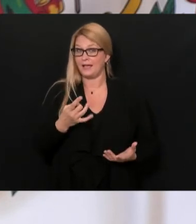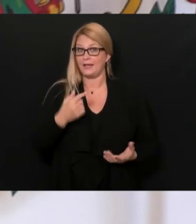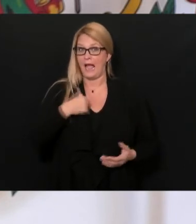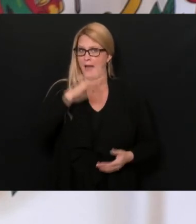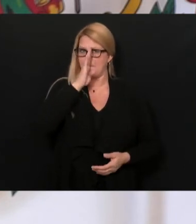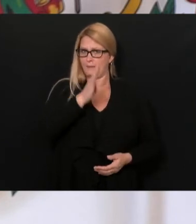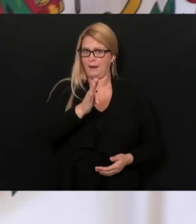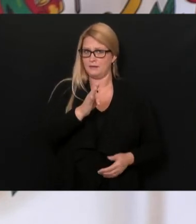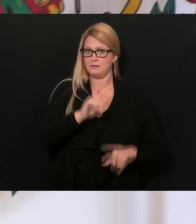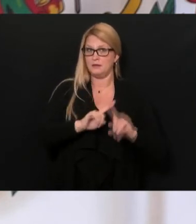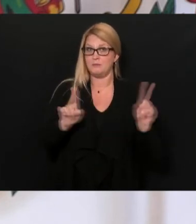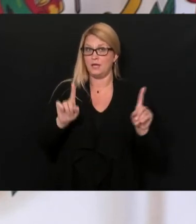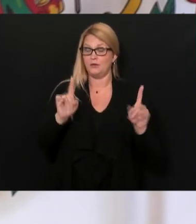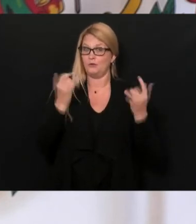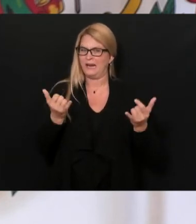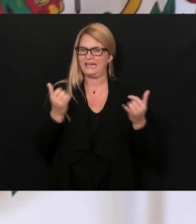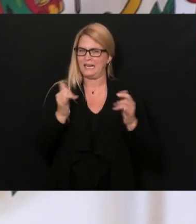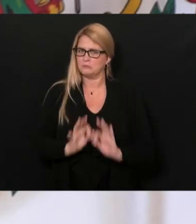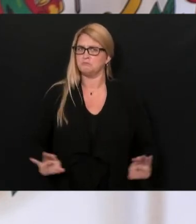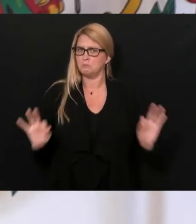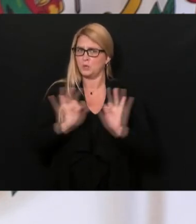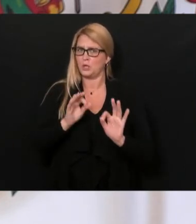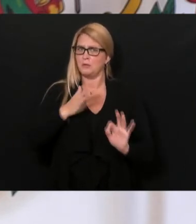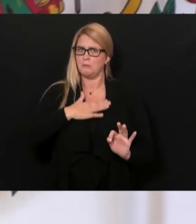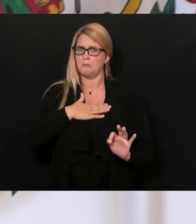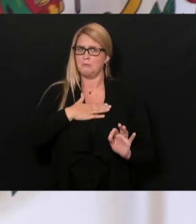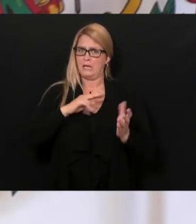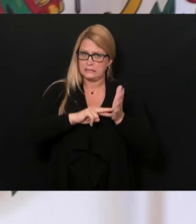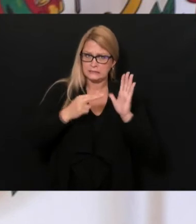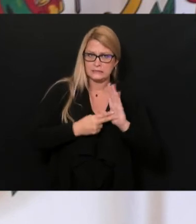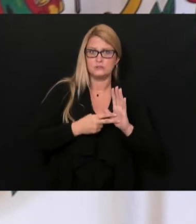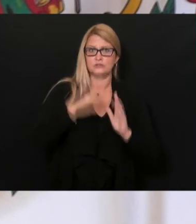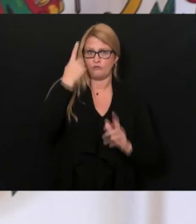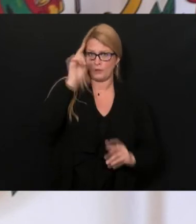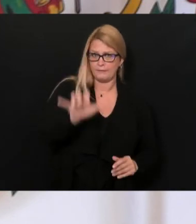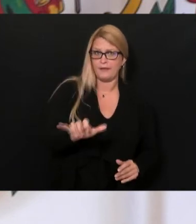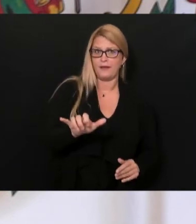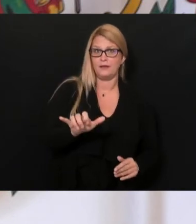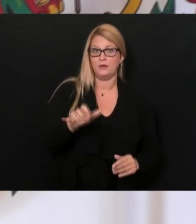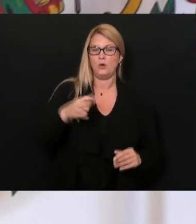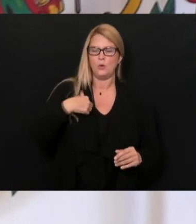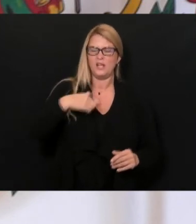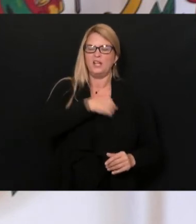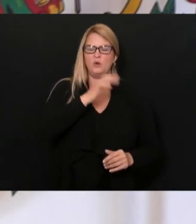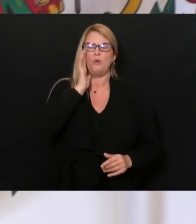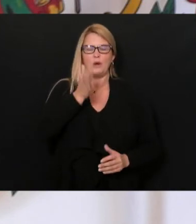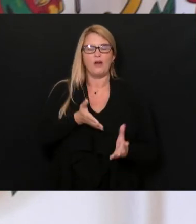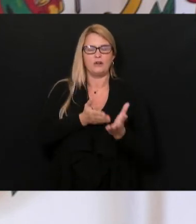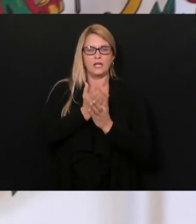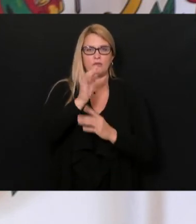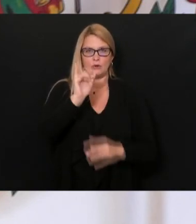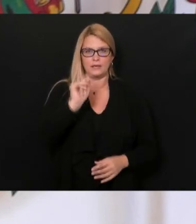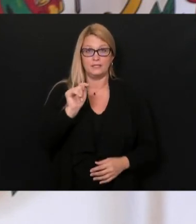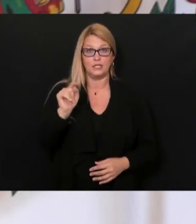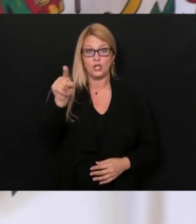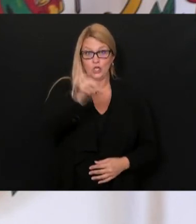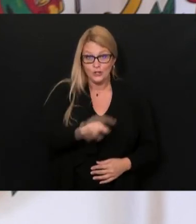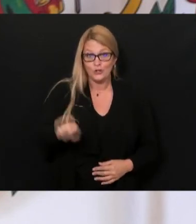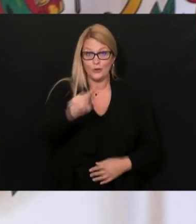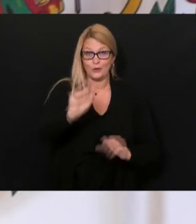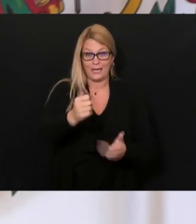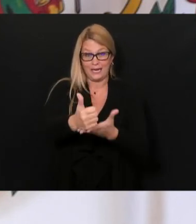the only way to be. We can absolutely get through this, and we will. But you can get through this with